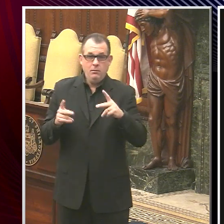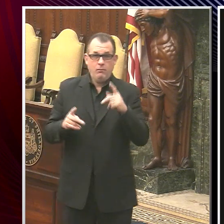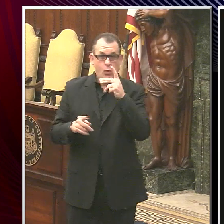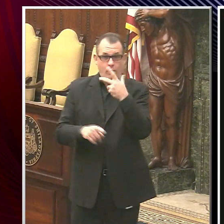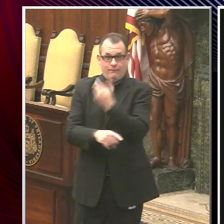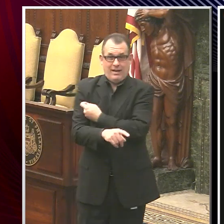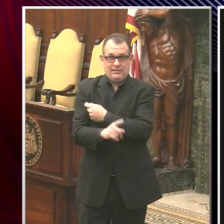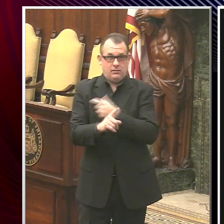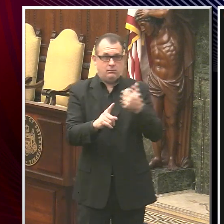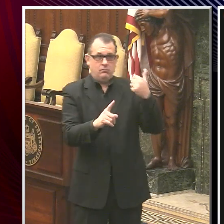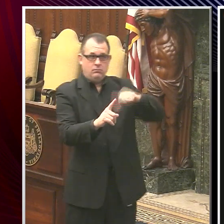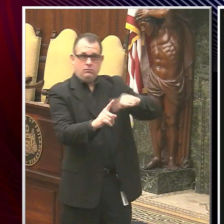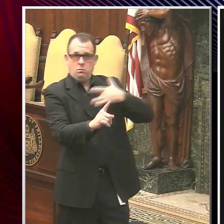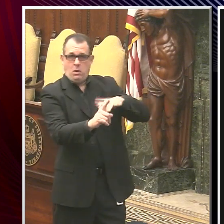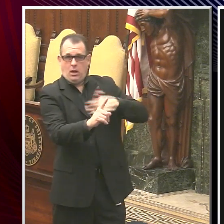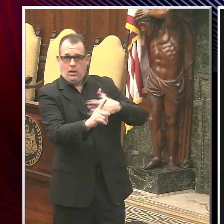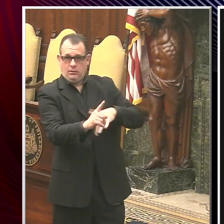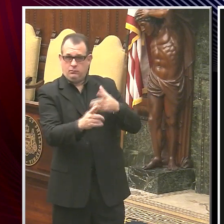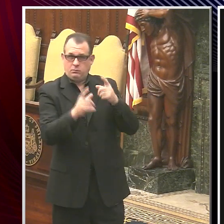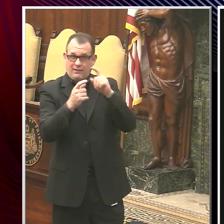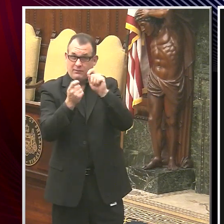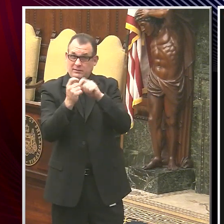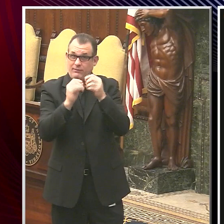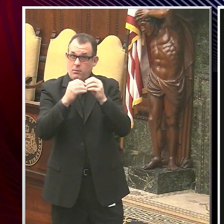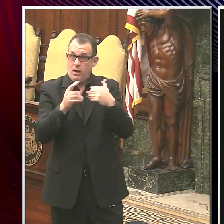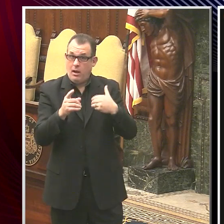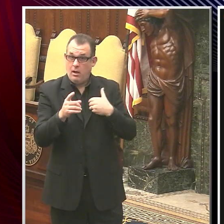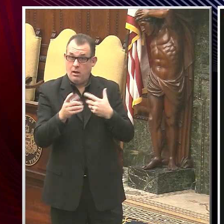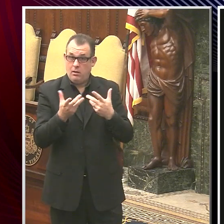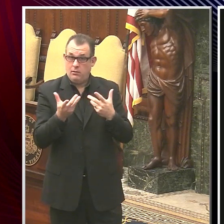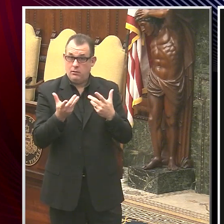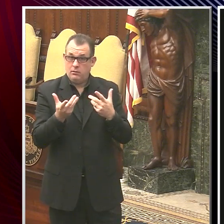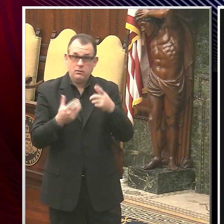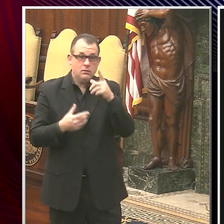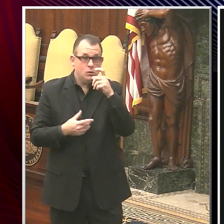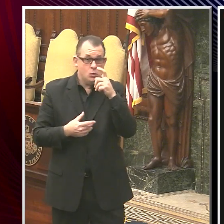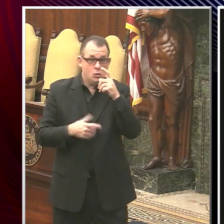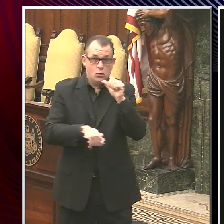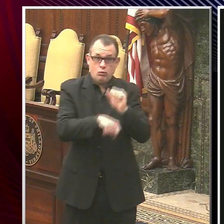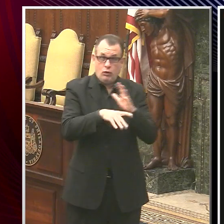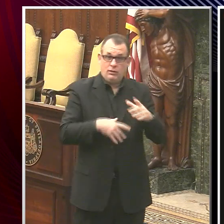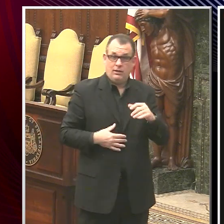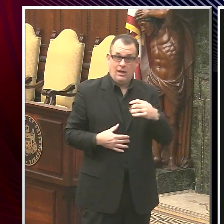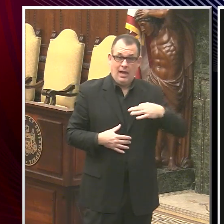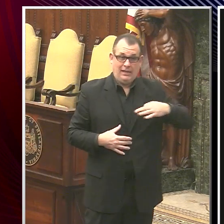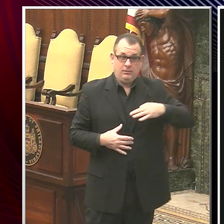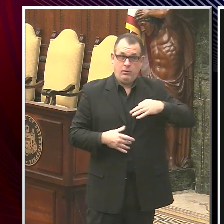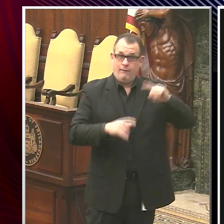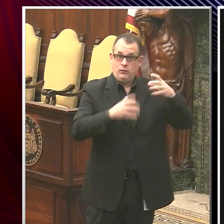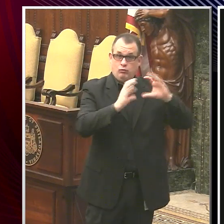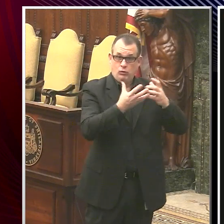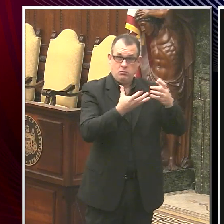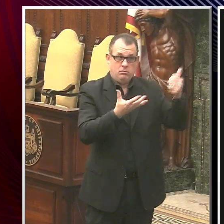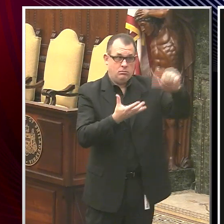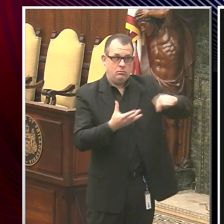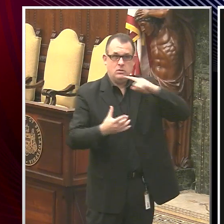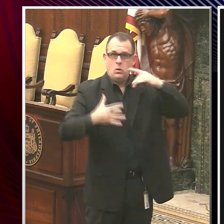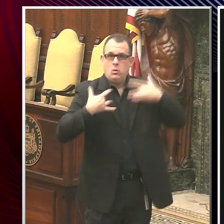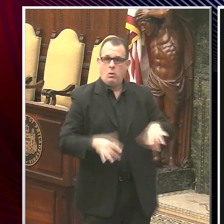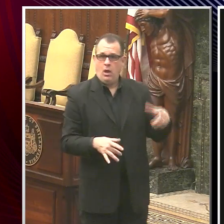have specific data on what proportion of eligible workers in the first group have declined to receive the vaccine?